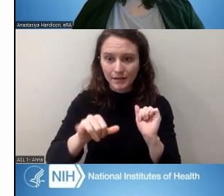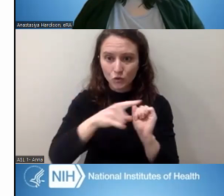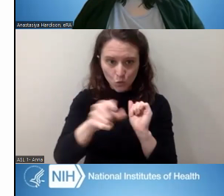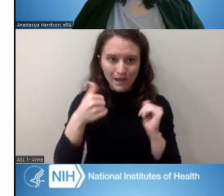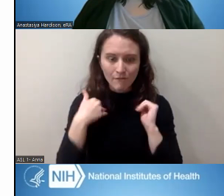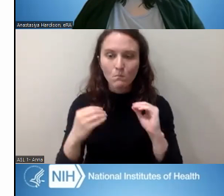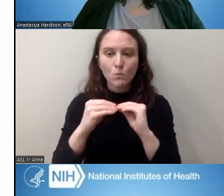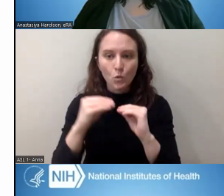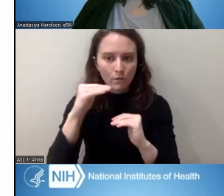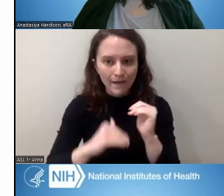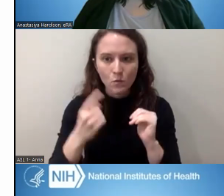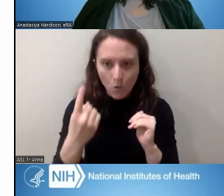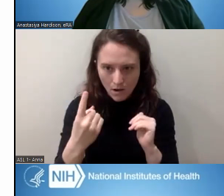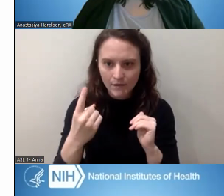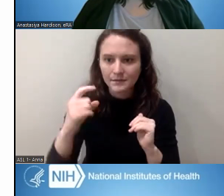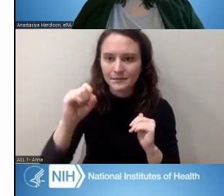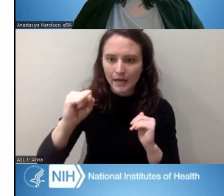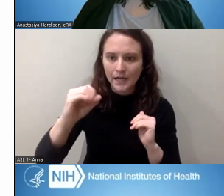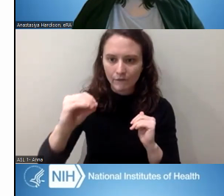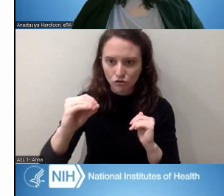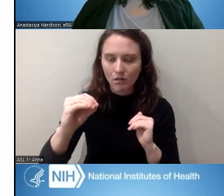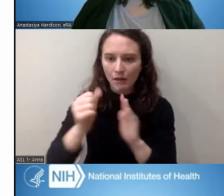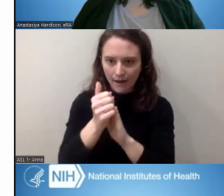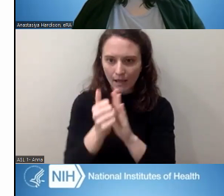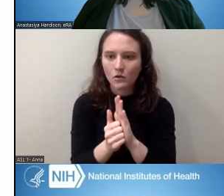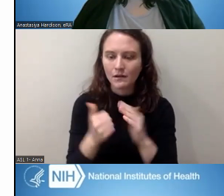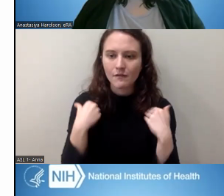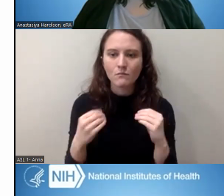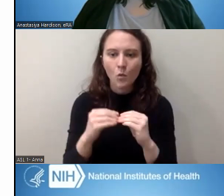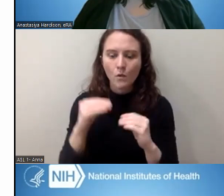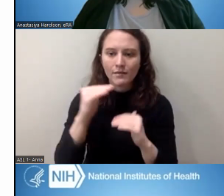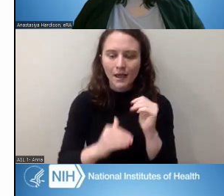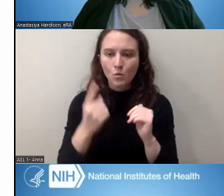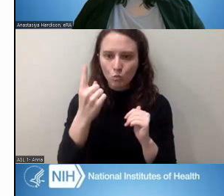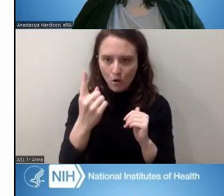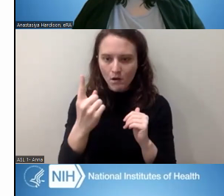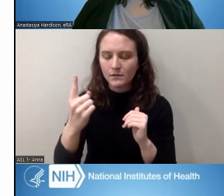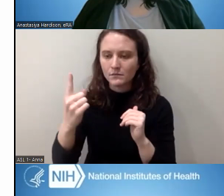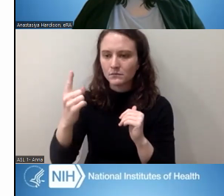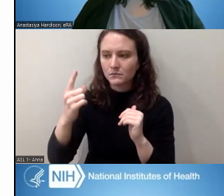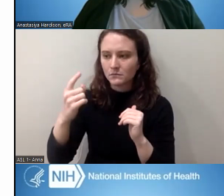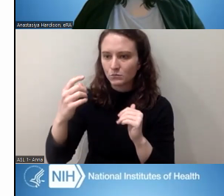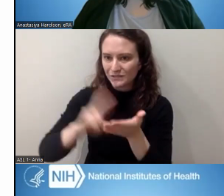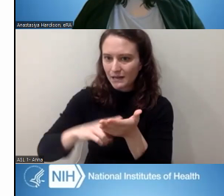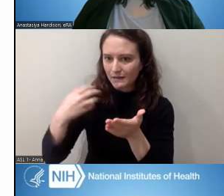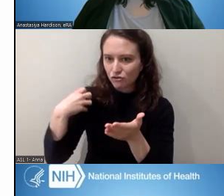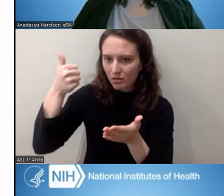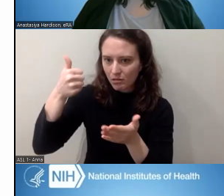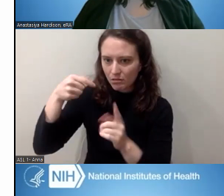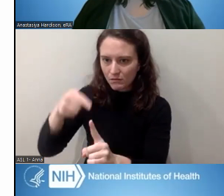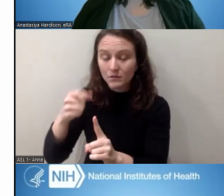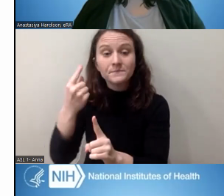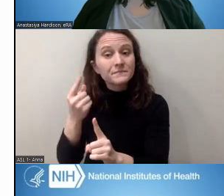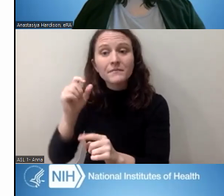one signing official account with your institution, because only a signing official can create another one of these